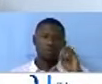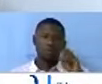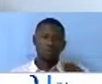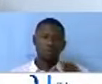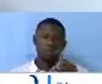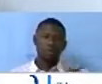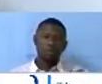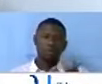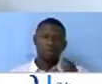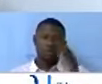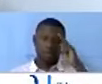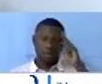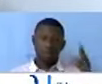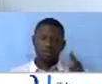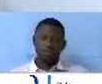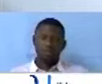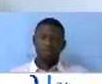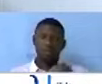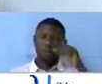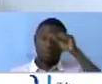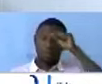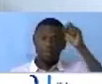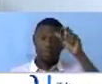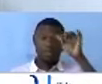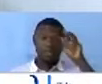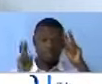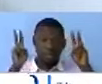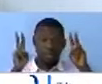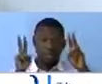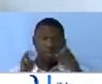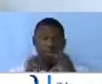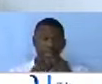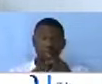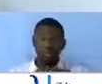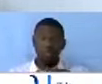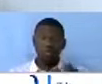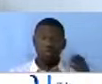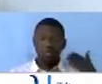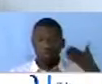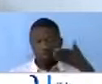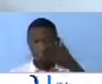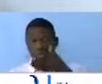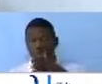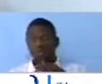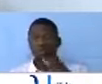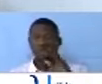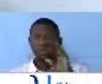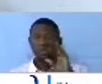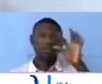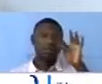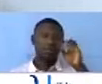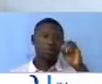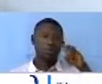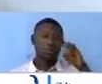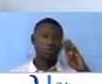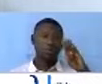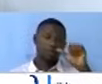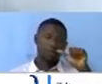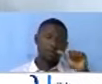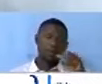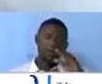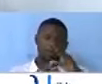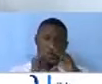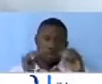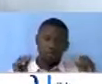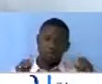house. Do you know what is happening? I said no. I did it. He said